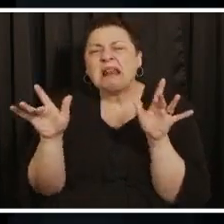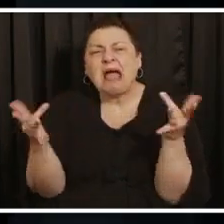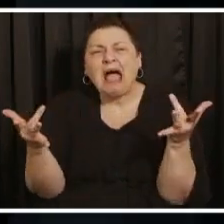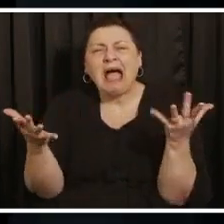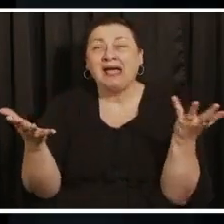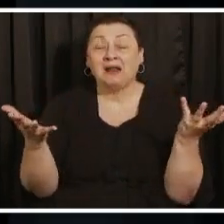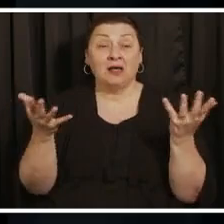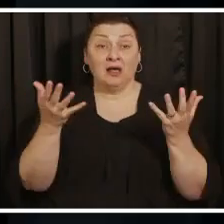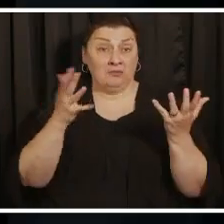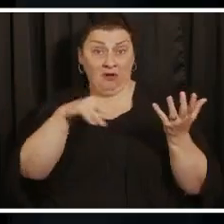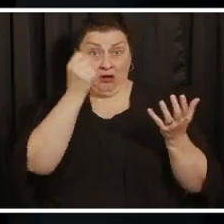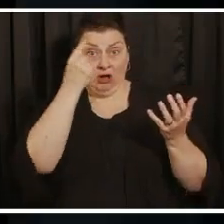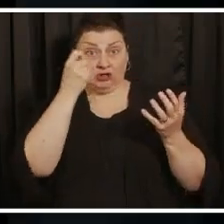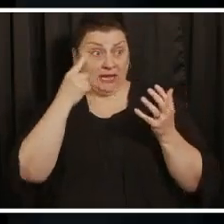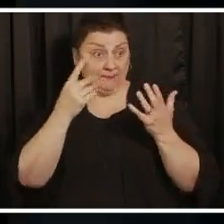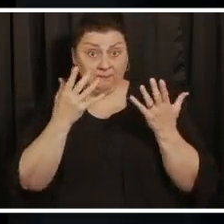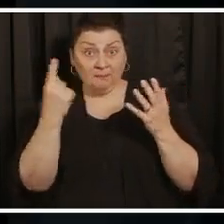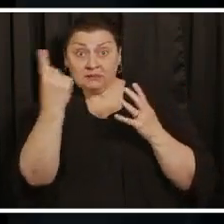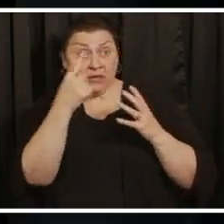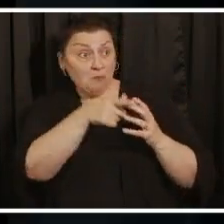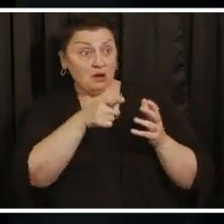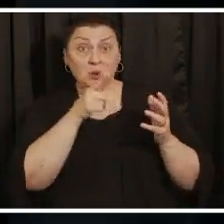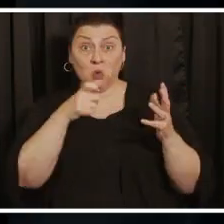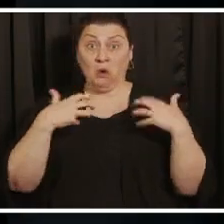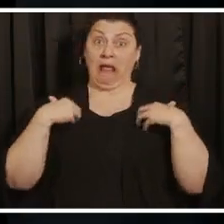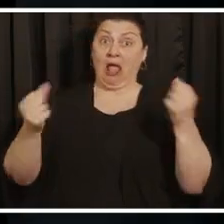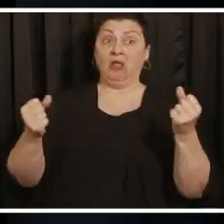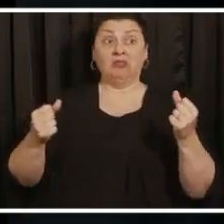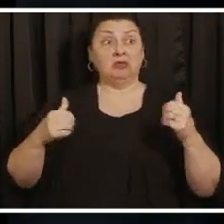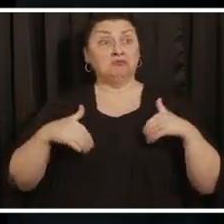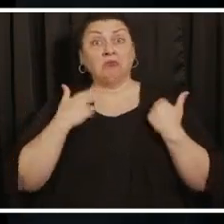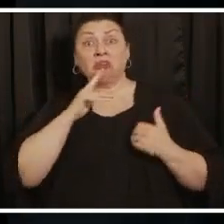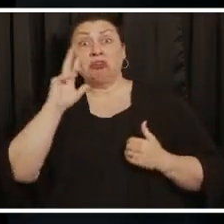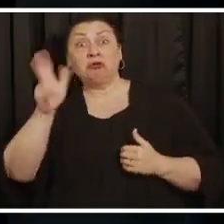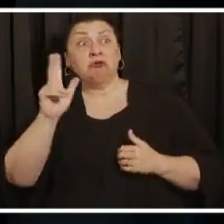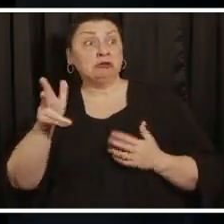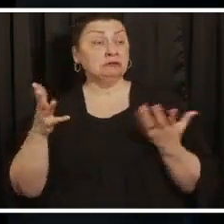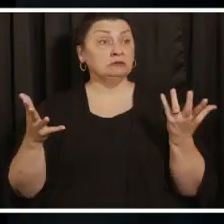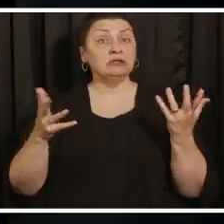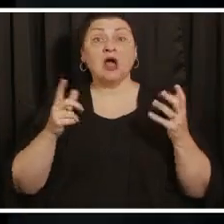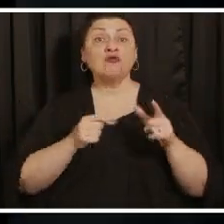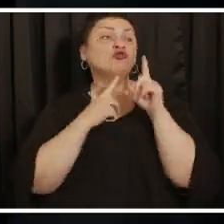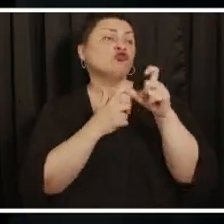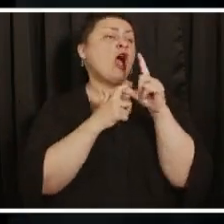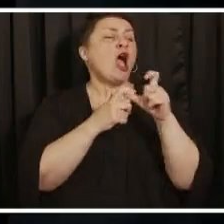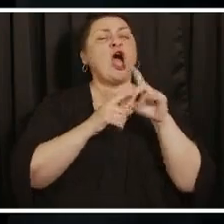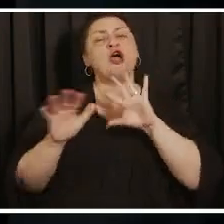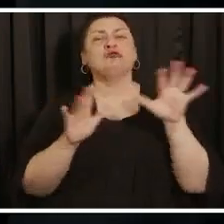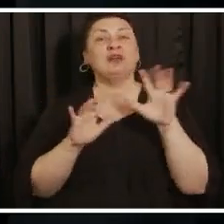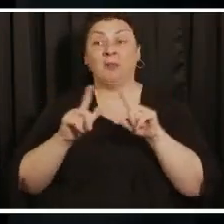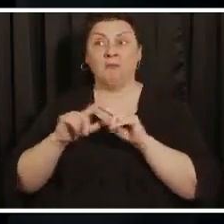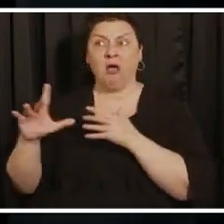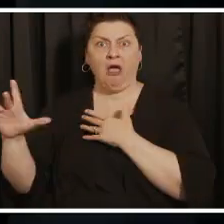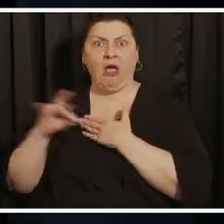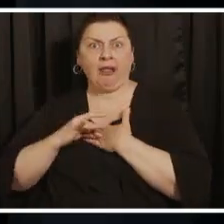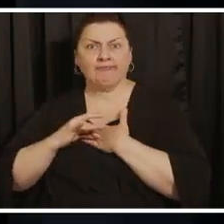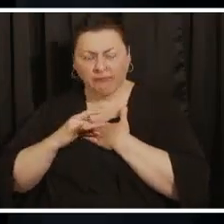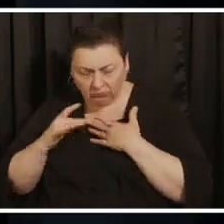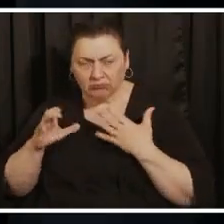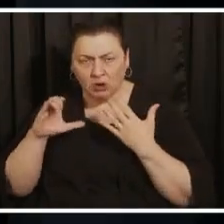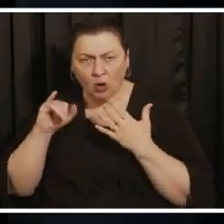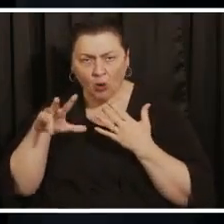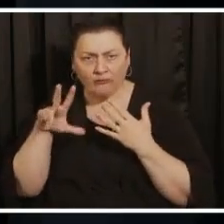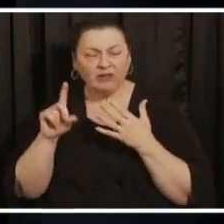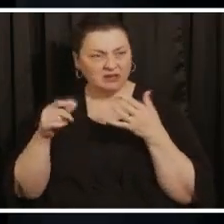every day and still get severe symptoms, or you may get light symptoms. It's really a mystery. But it's also about those that you could potentially infect. Your aunts, your uncles,